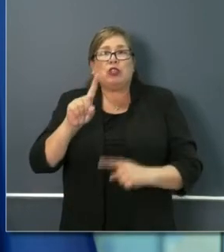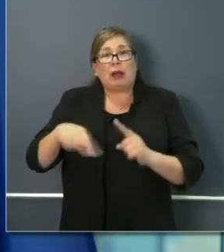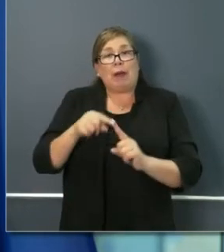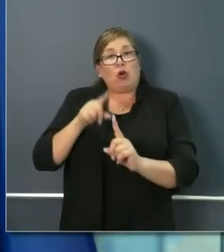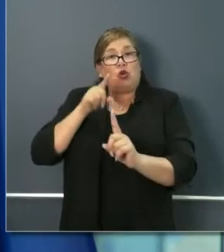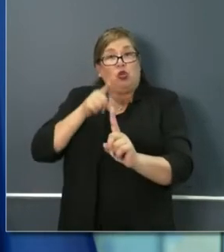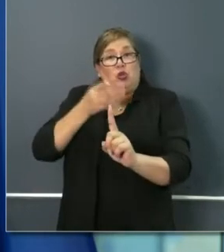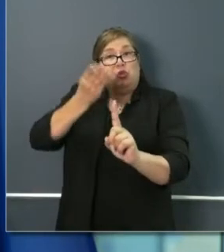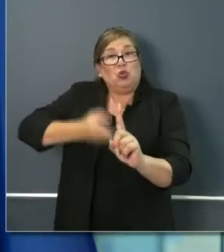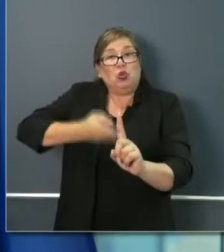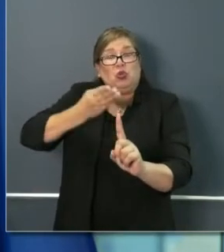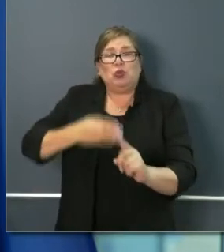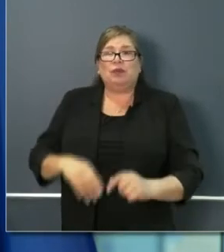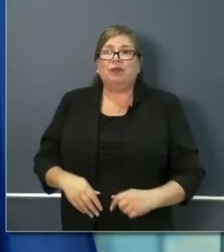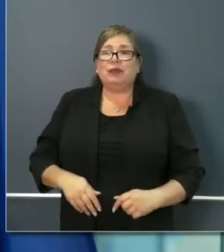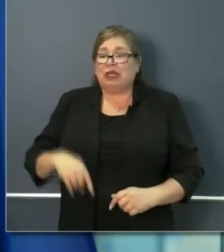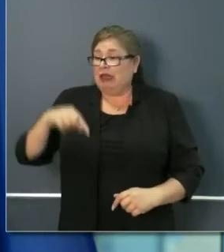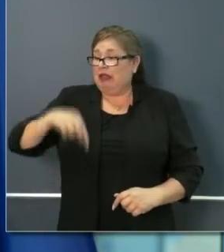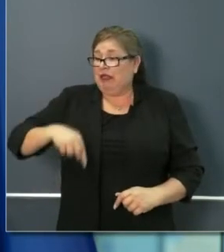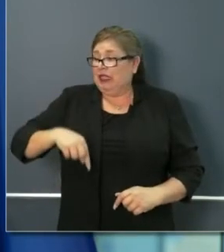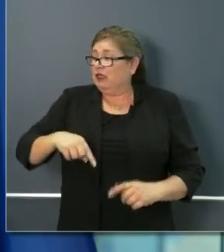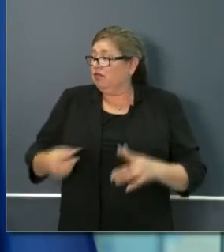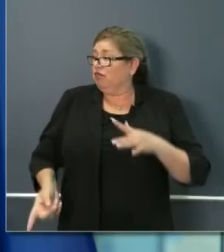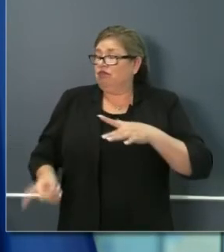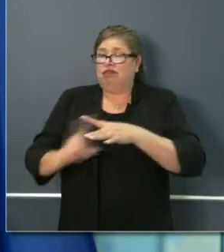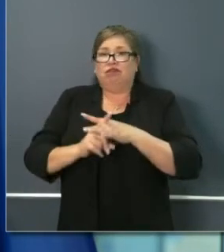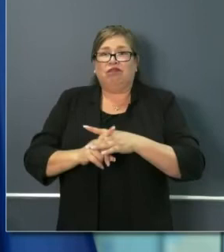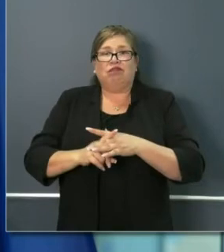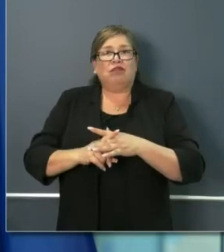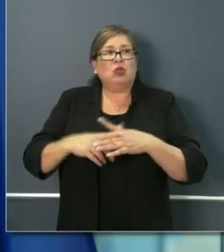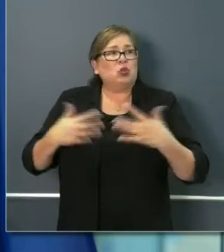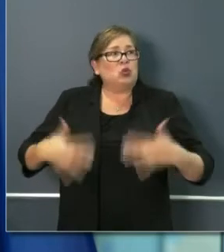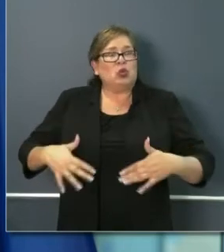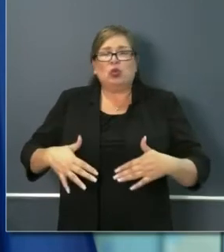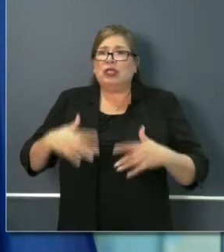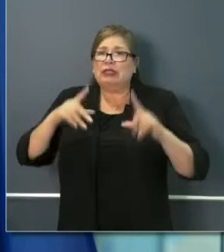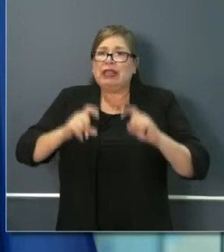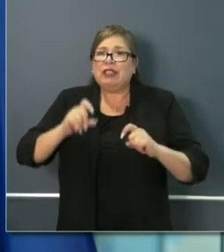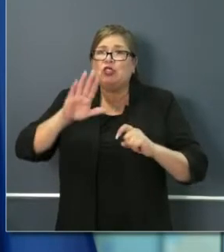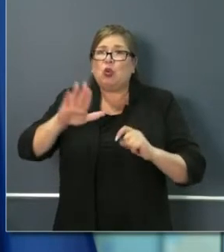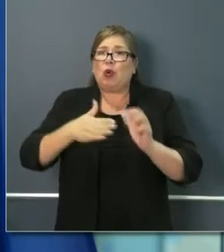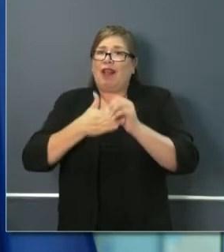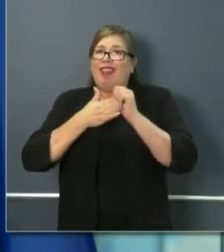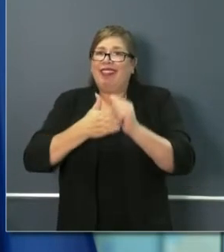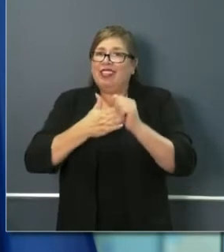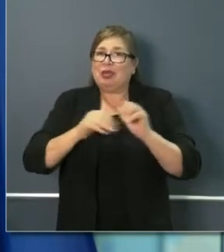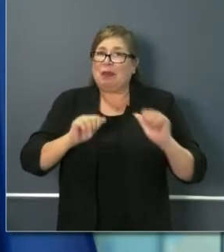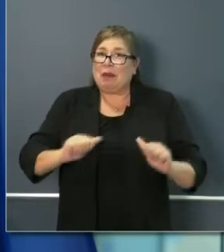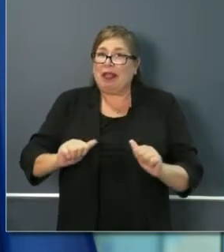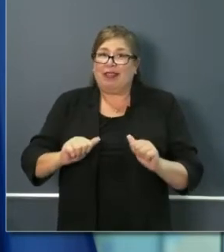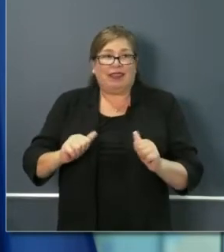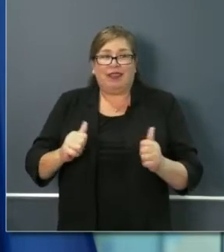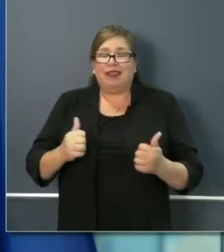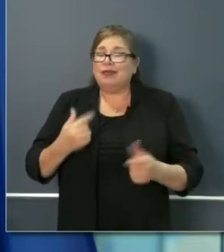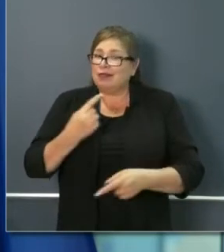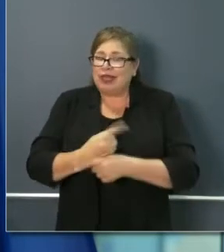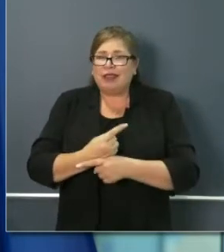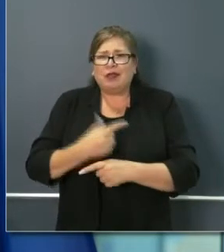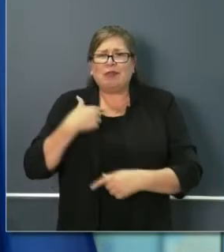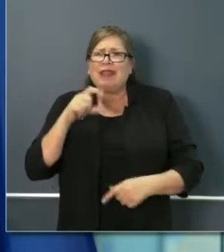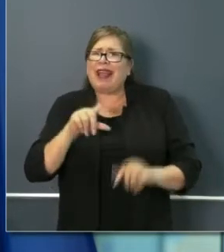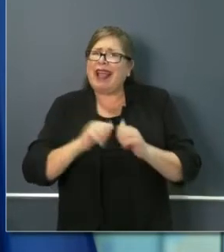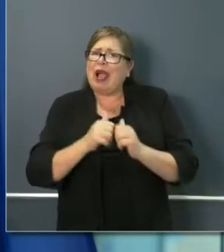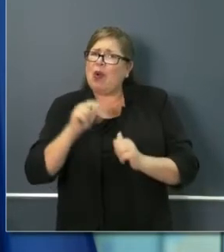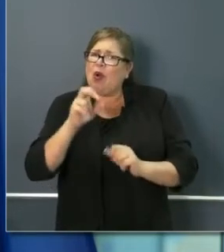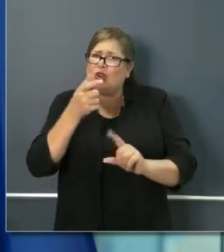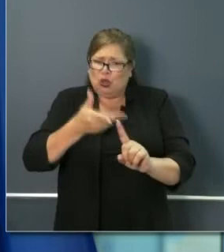leadership test of your life. I'm wondering, how are you doing right now? And also, to that point, to see